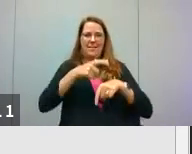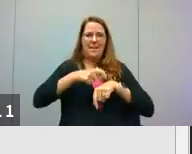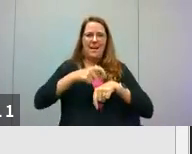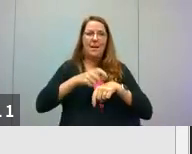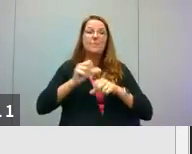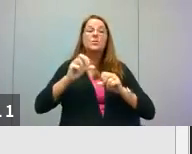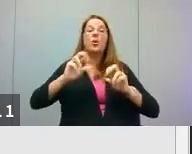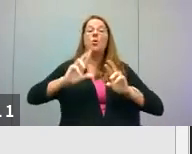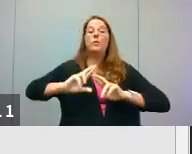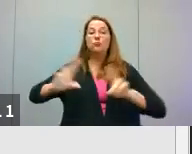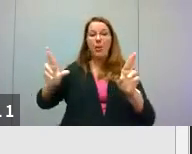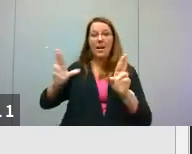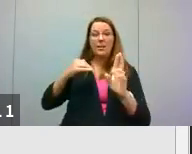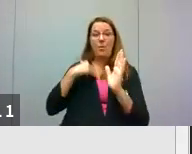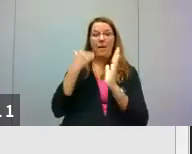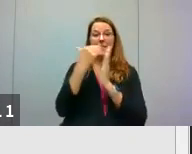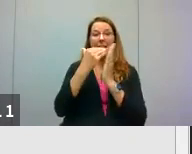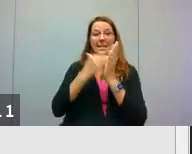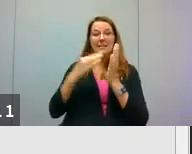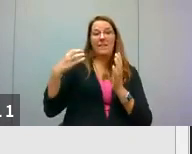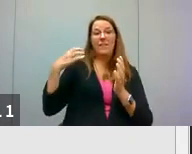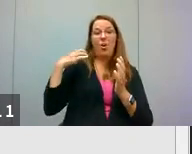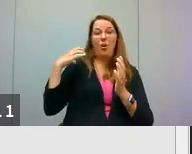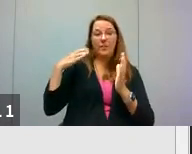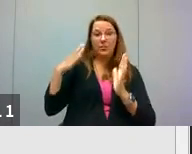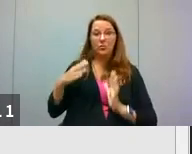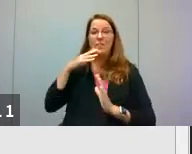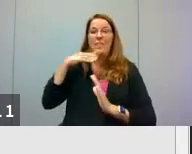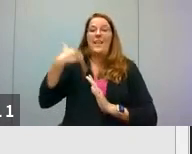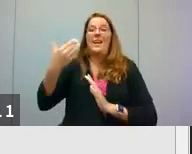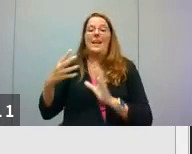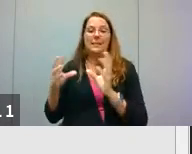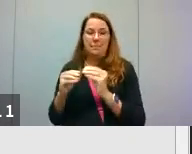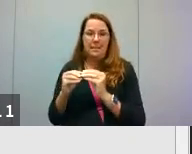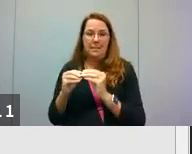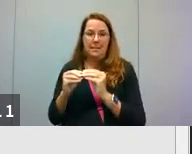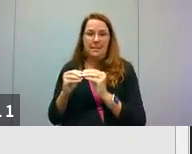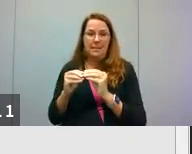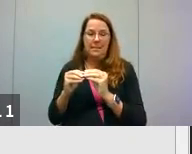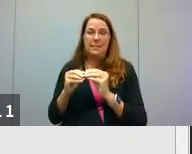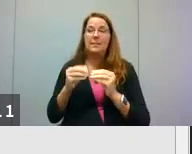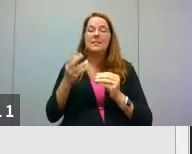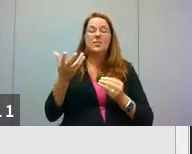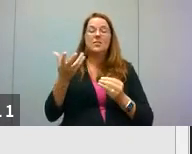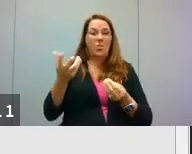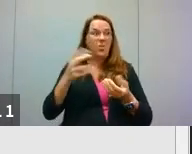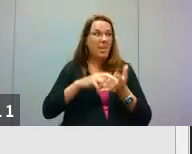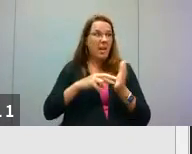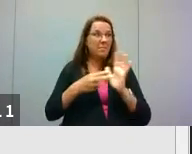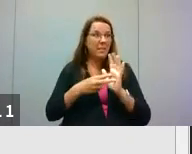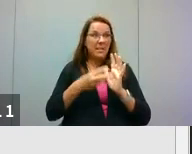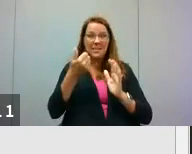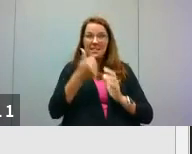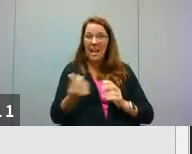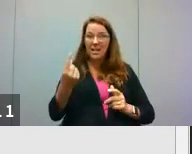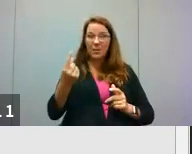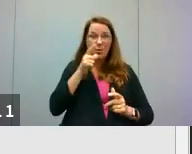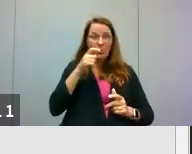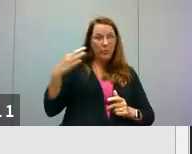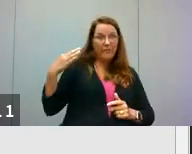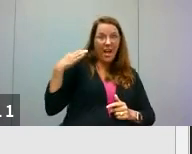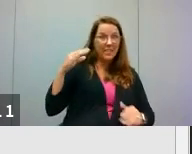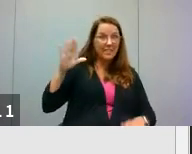officers at the next meeting, which brings me to, do we have any volunteers that would like to